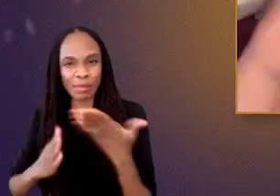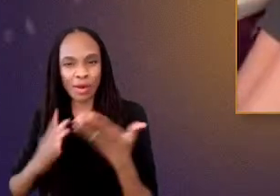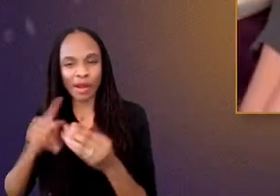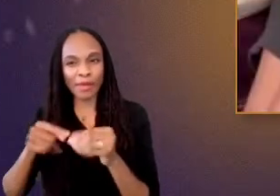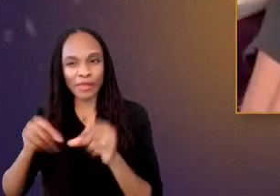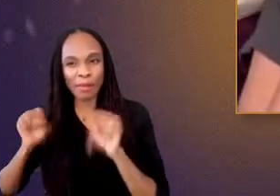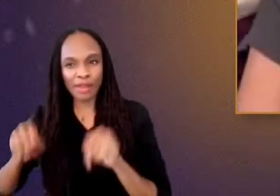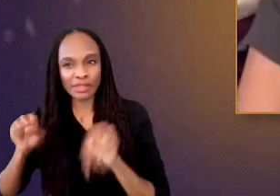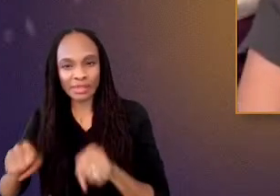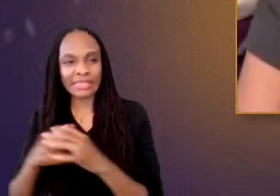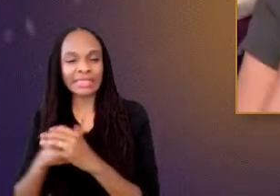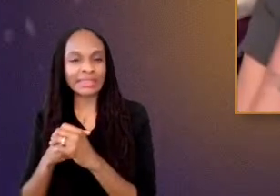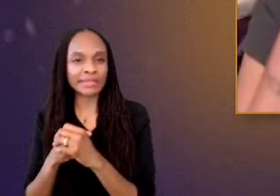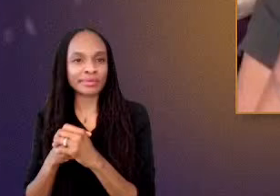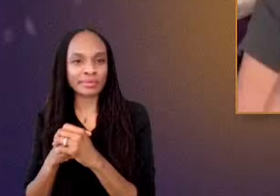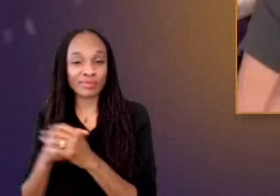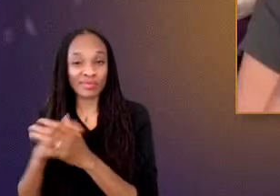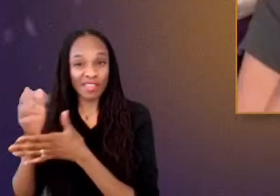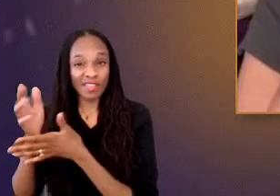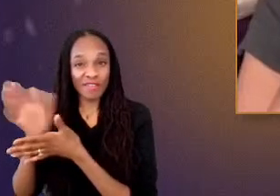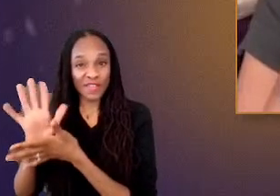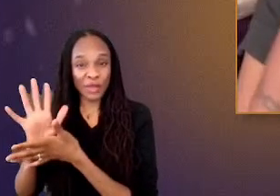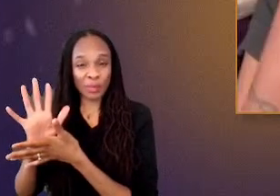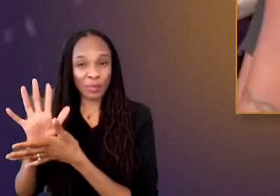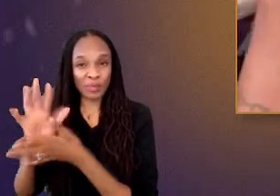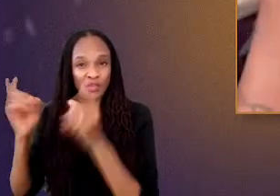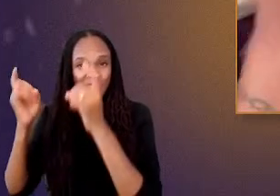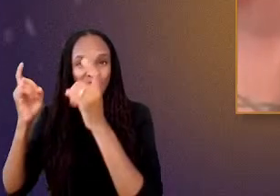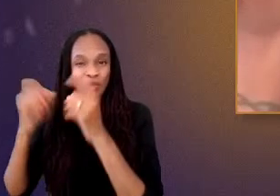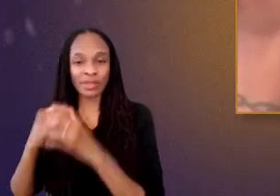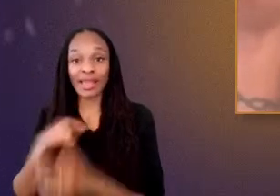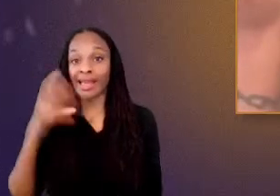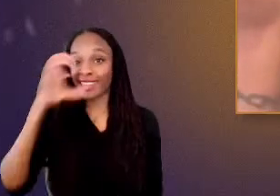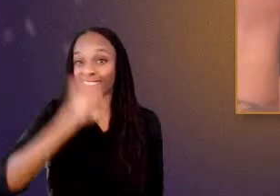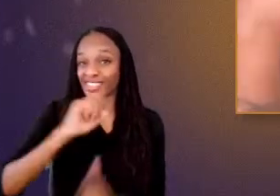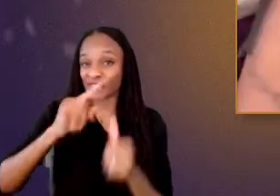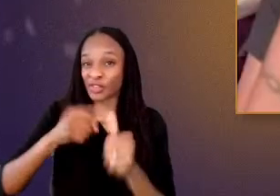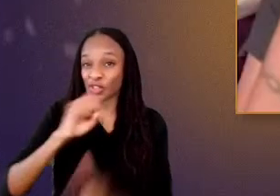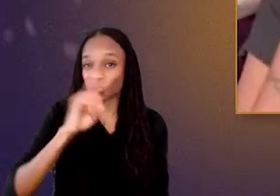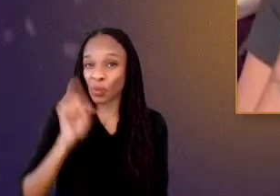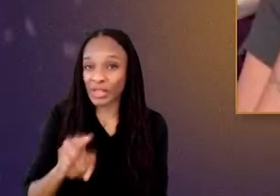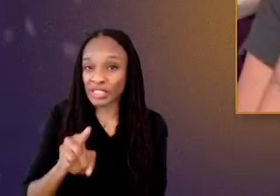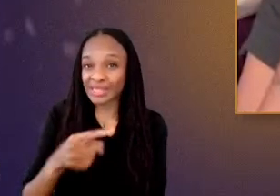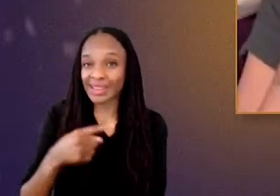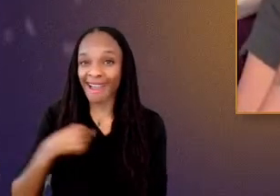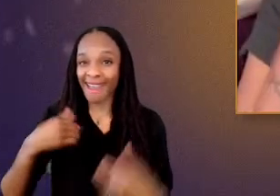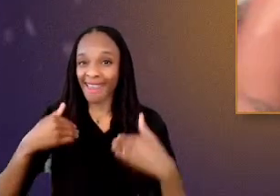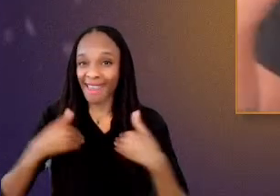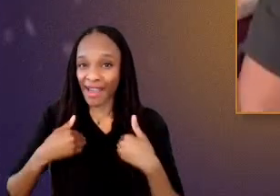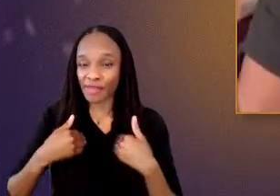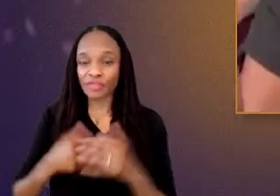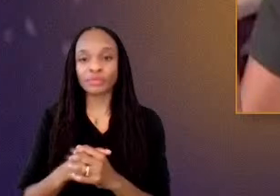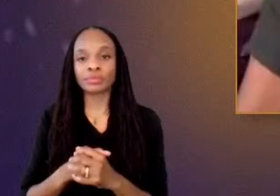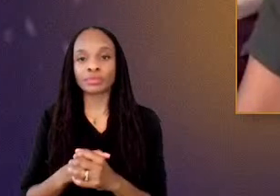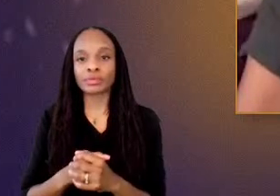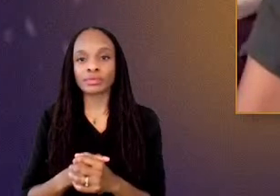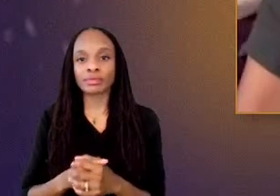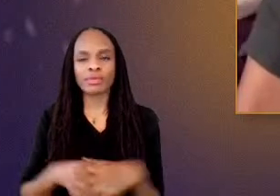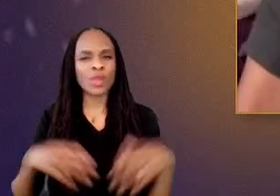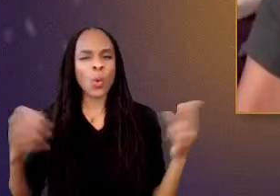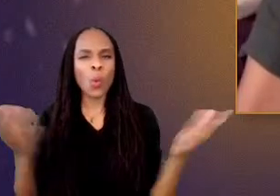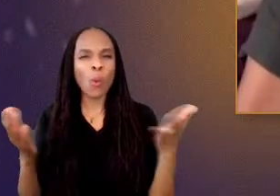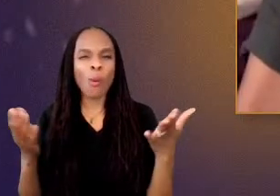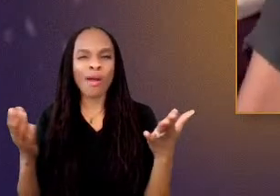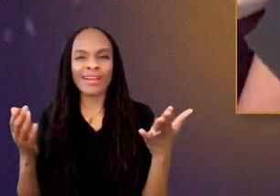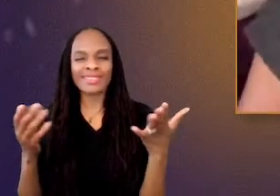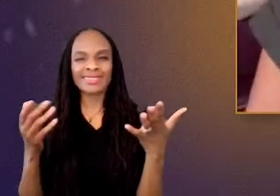possibility of a film festival. And I guess the first question I have is, what are those factors that come